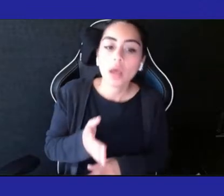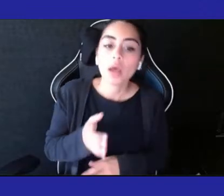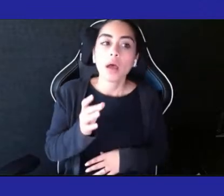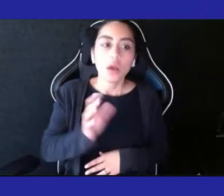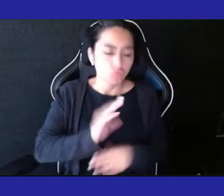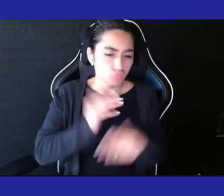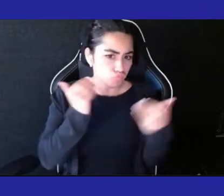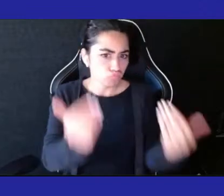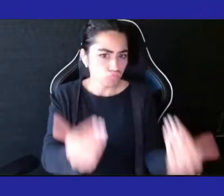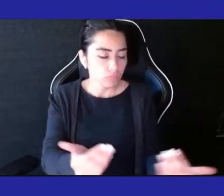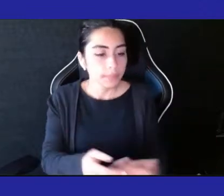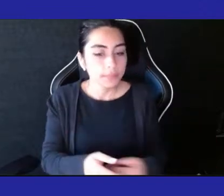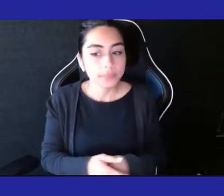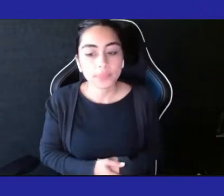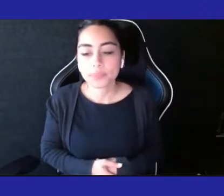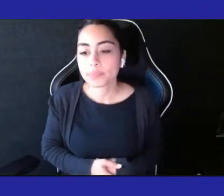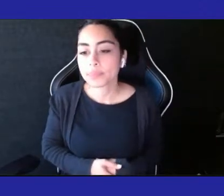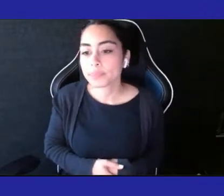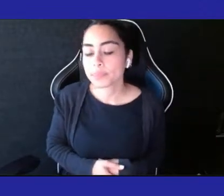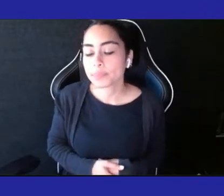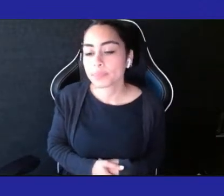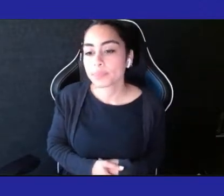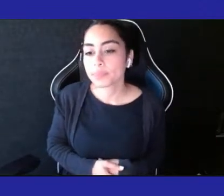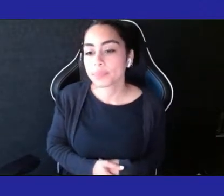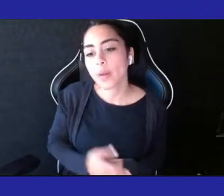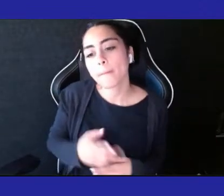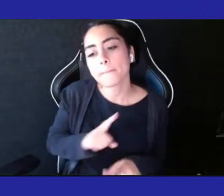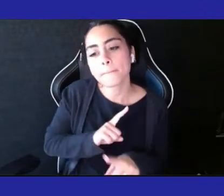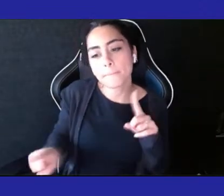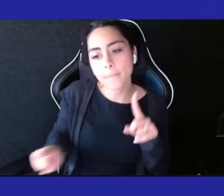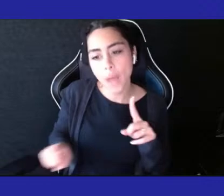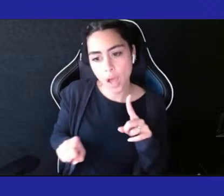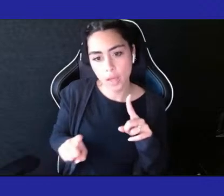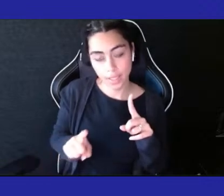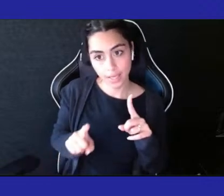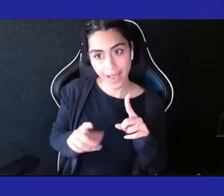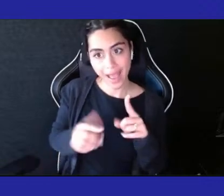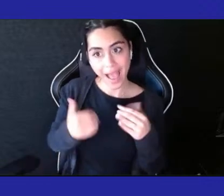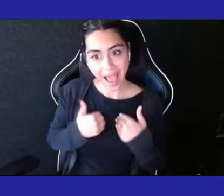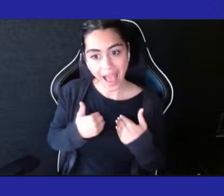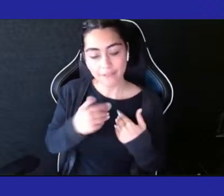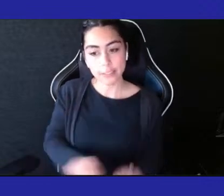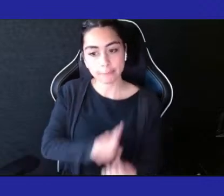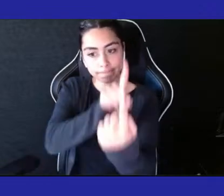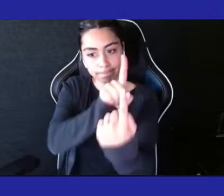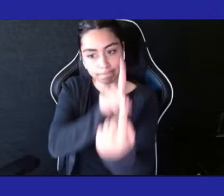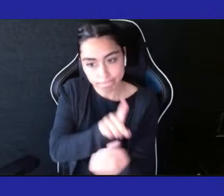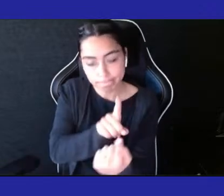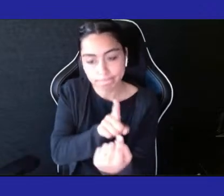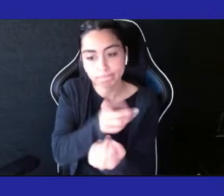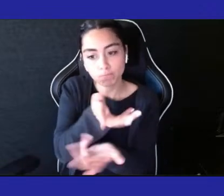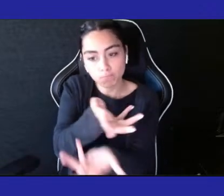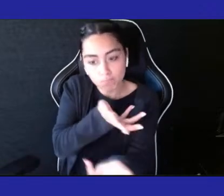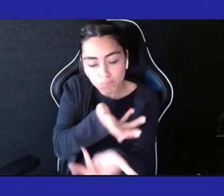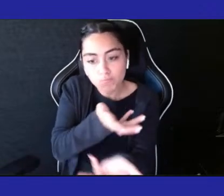I guess you would have thought that the intimacy of the encounter would have required